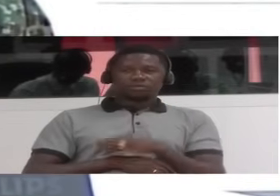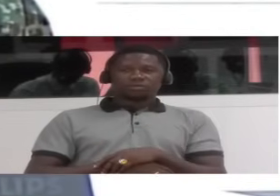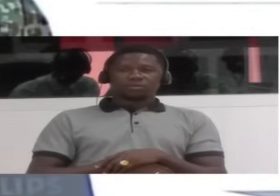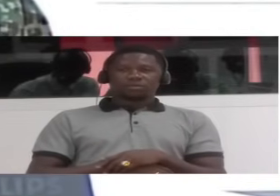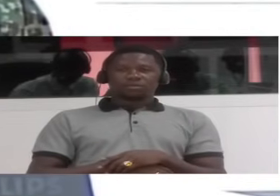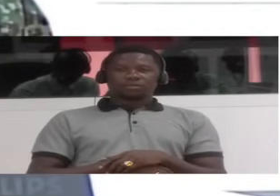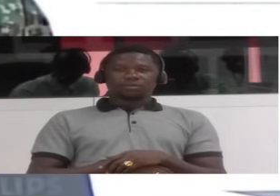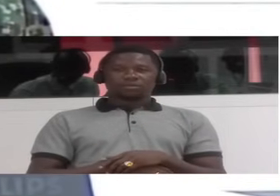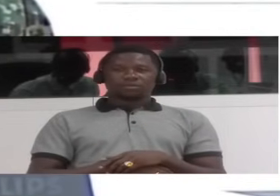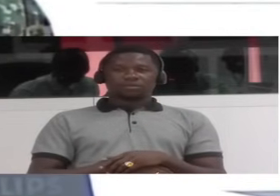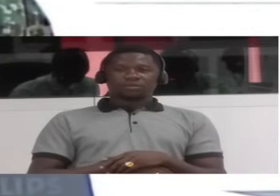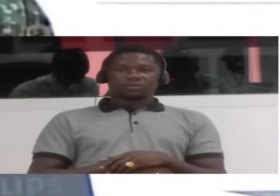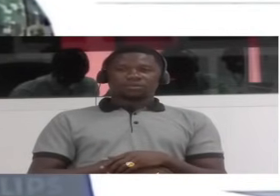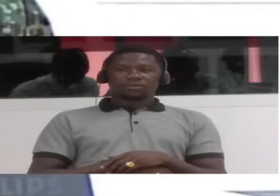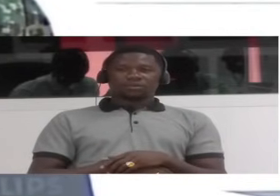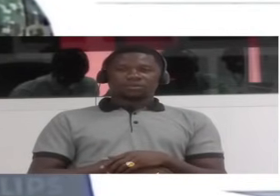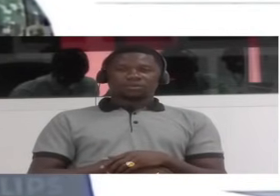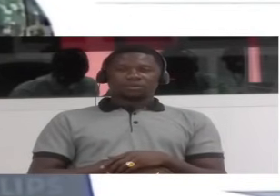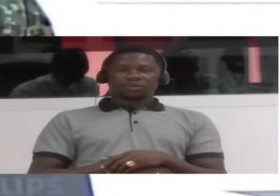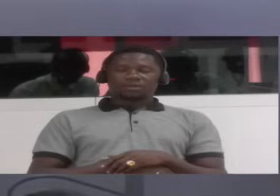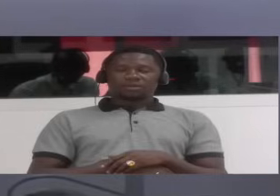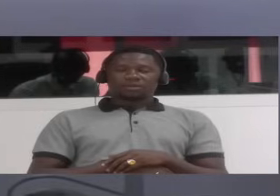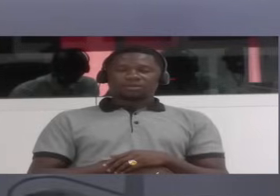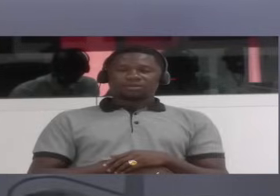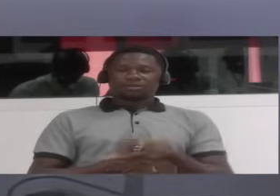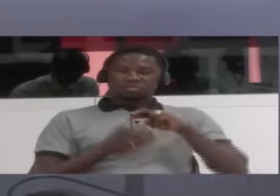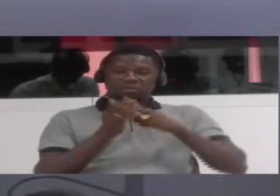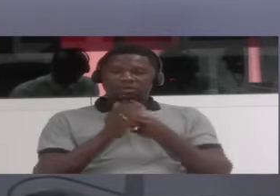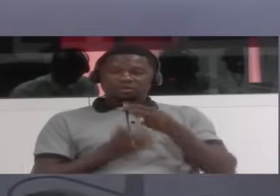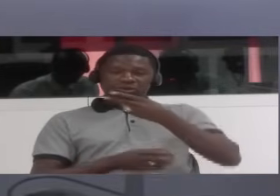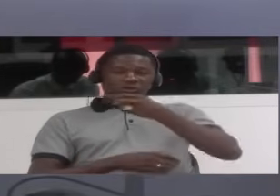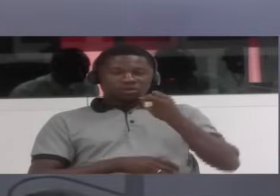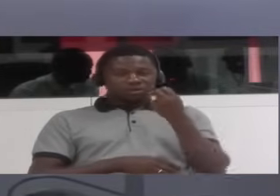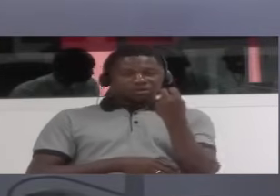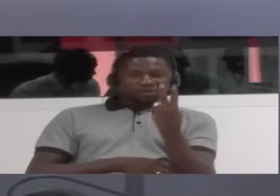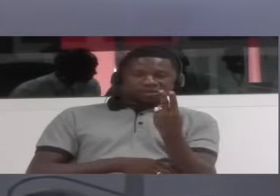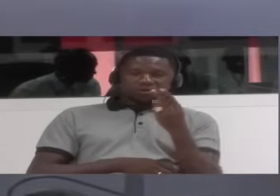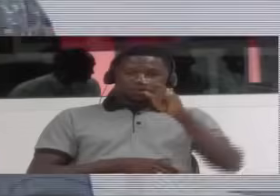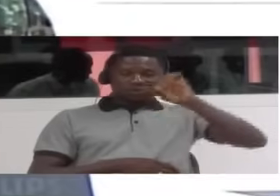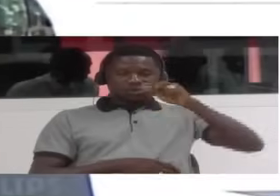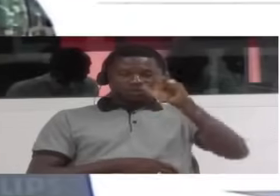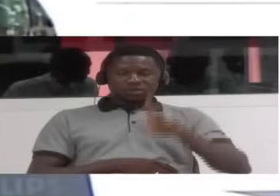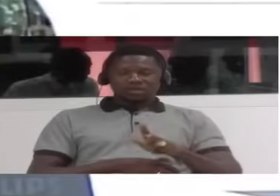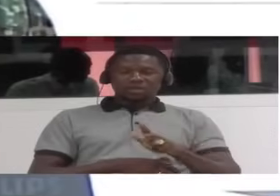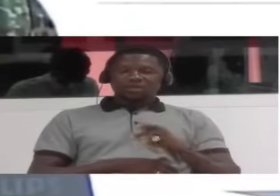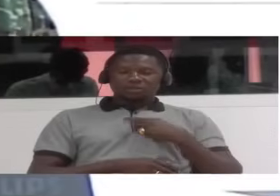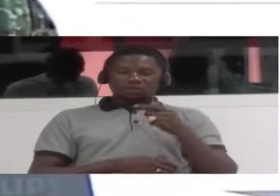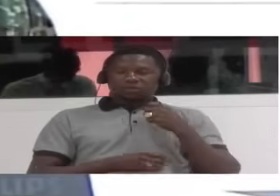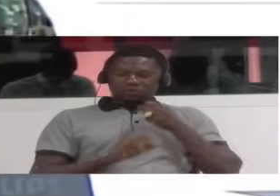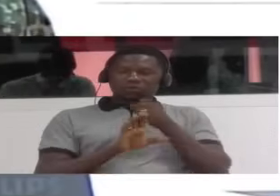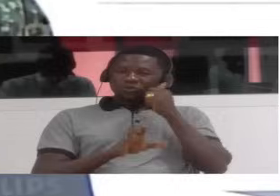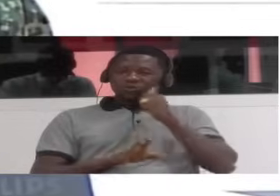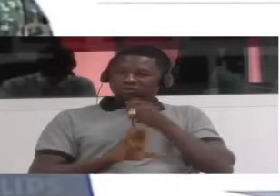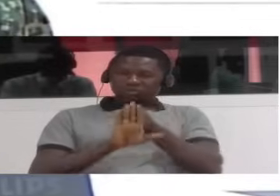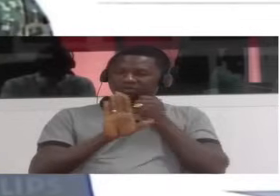22nd July, your date of birth, and you used to defend the revolution of 22nd July. Interesting, isn't it? Really, yes,